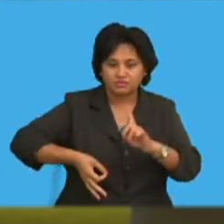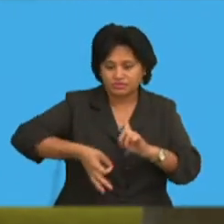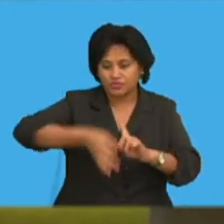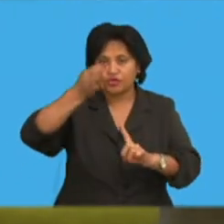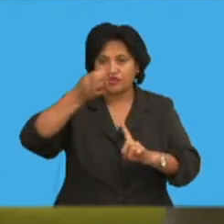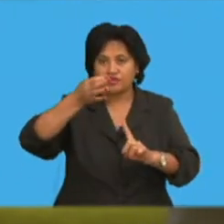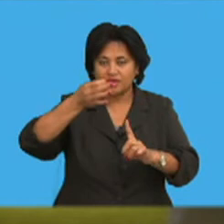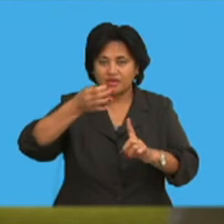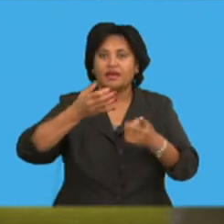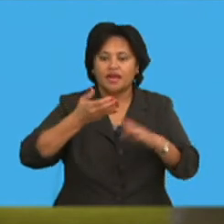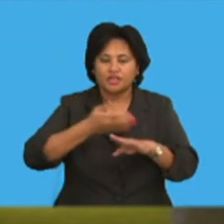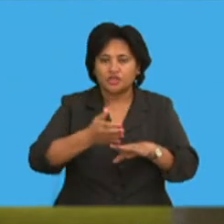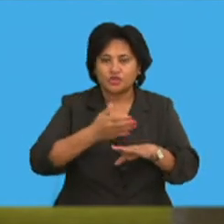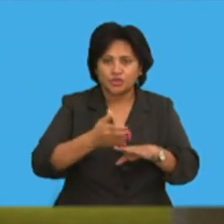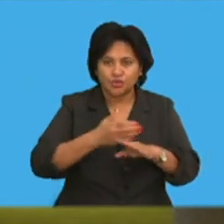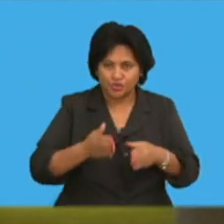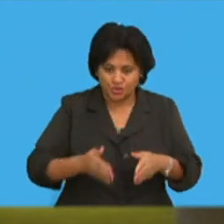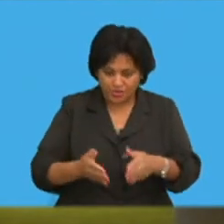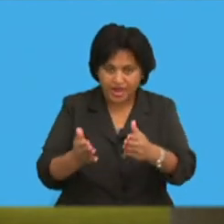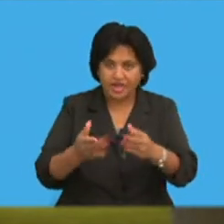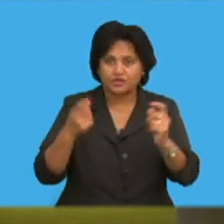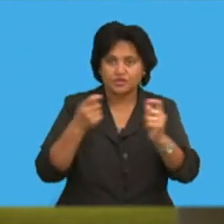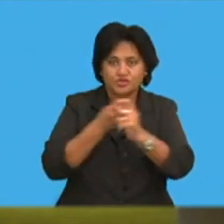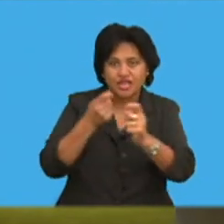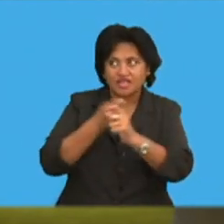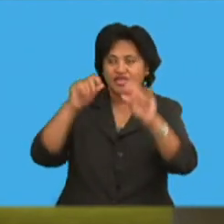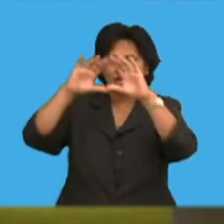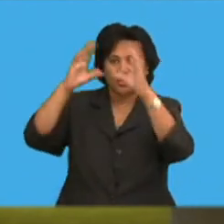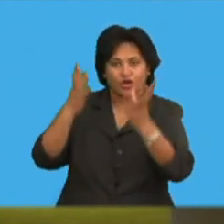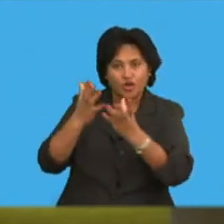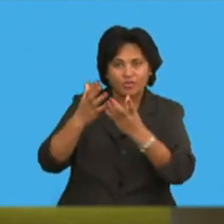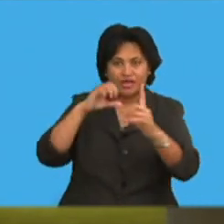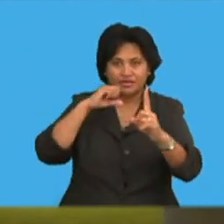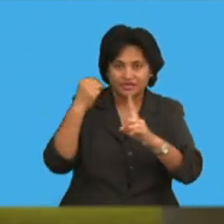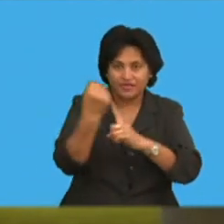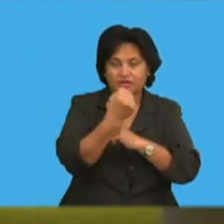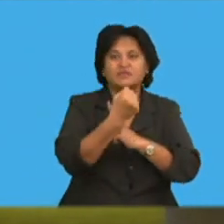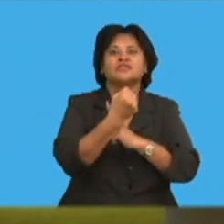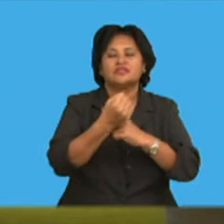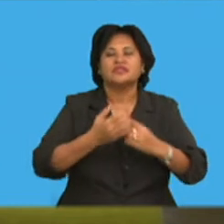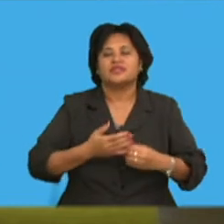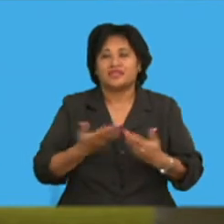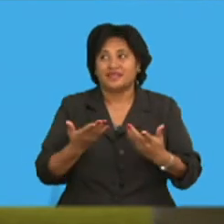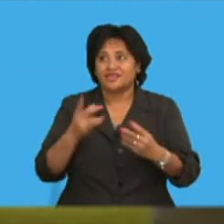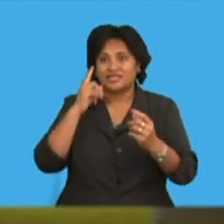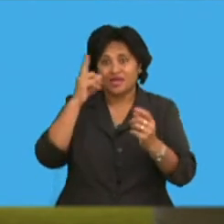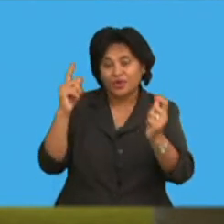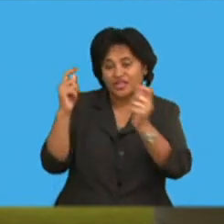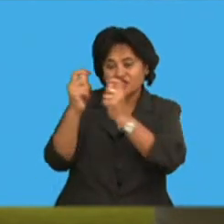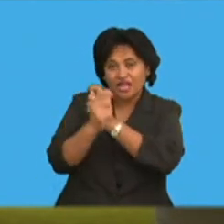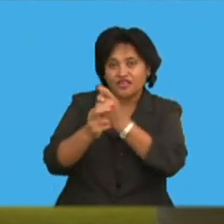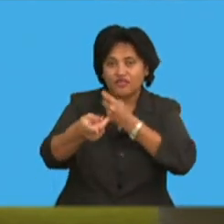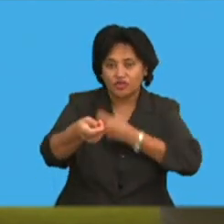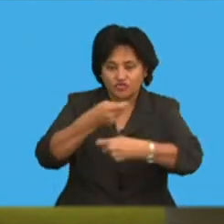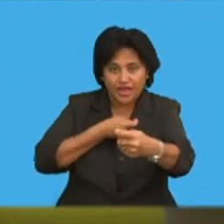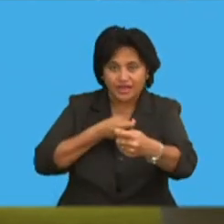responsive to the needs of the stakeholders and the changing global environment. And we all know about the changing global environment in terms of trade and